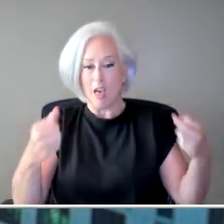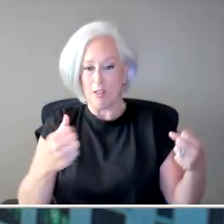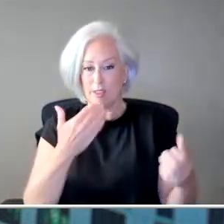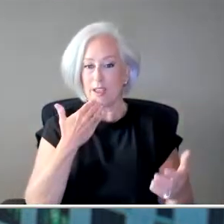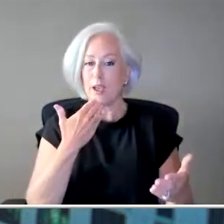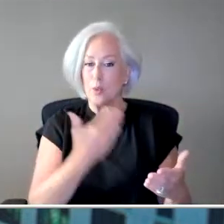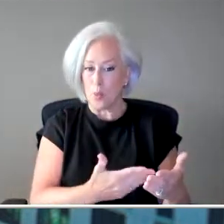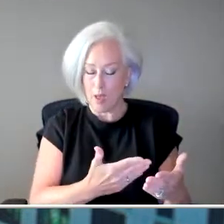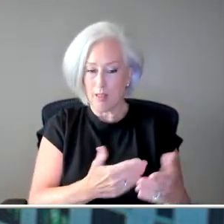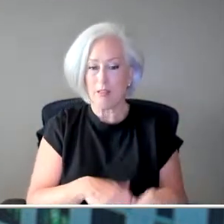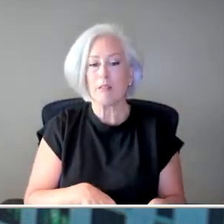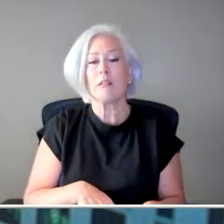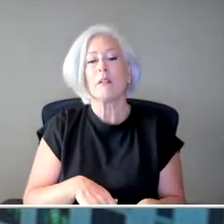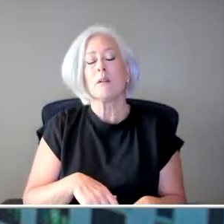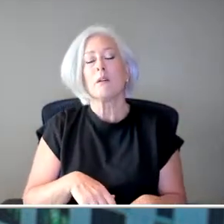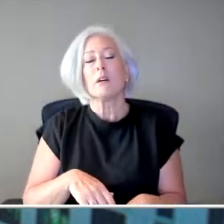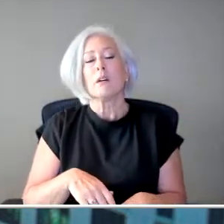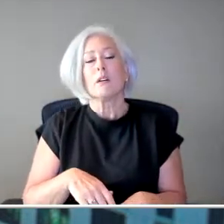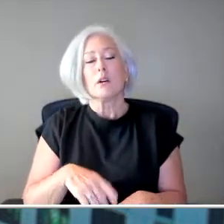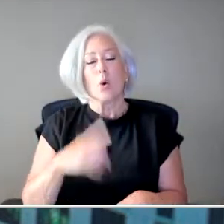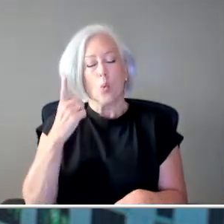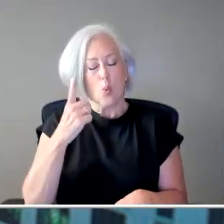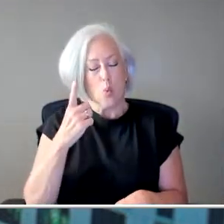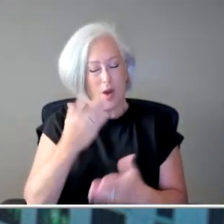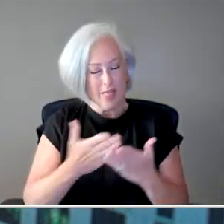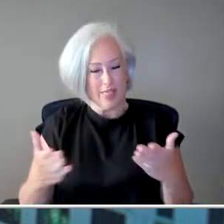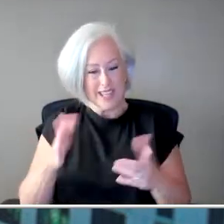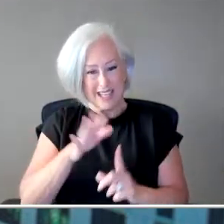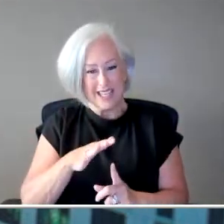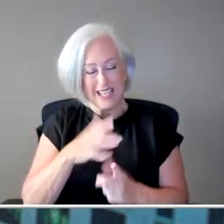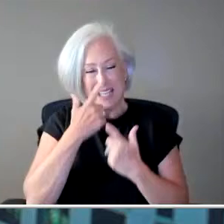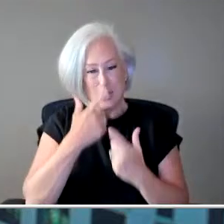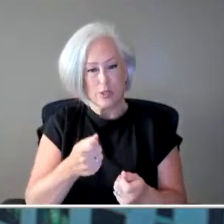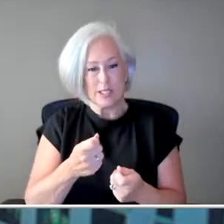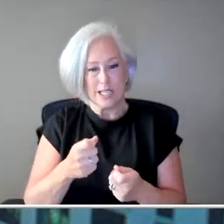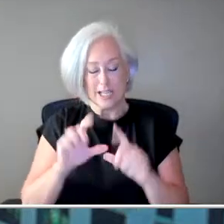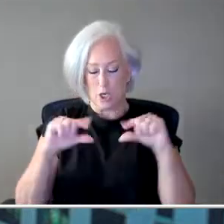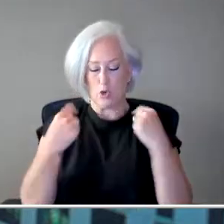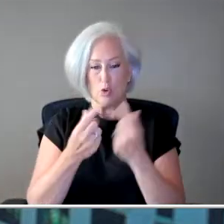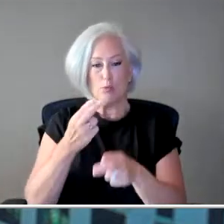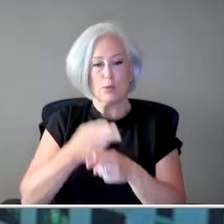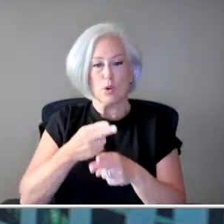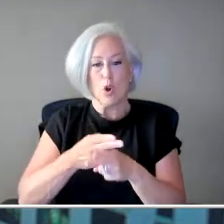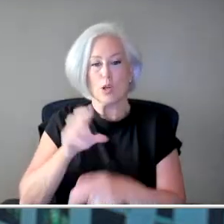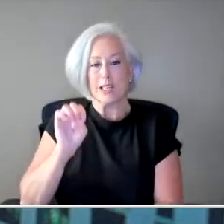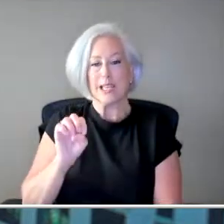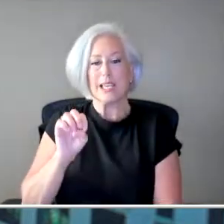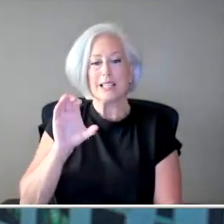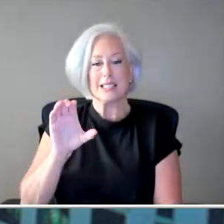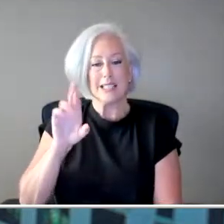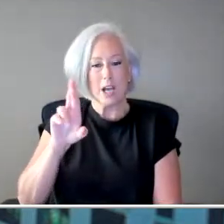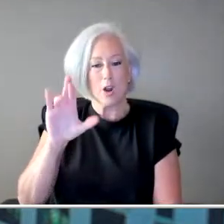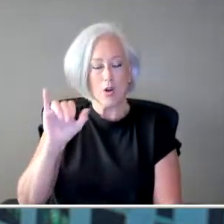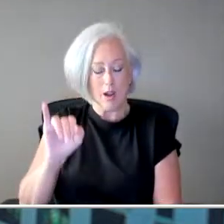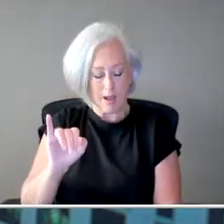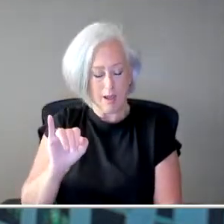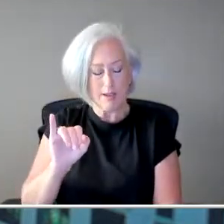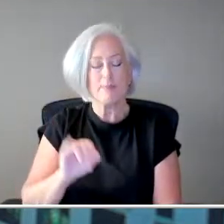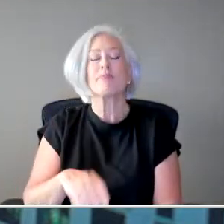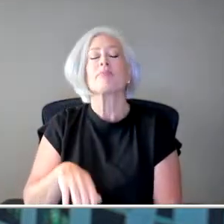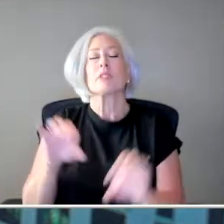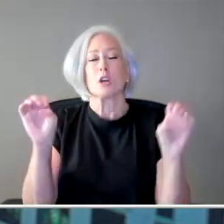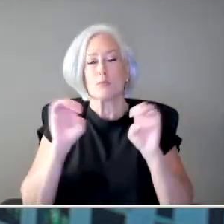referenced, but one that I think is interesting is a group called ECRI. It's Emergency Care Research Institute. Was designed over 50 years ago.